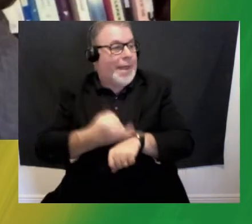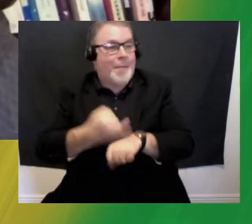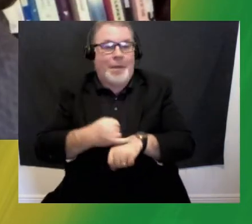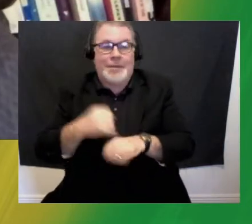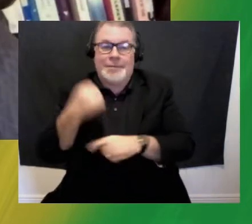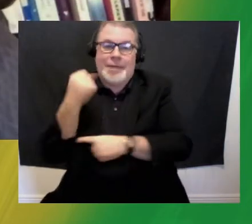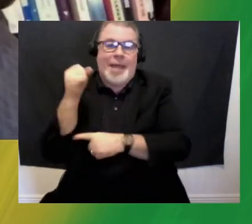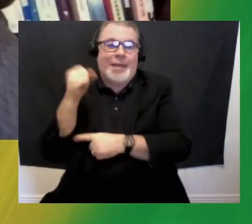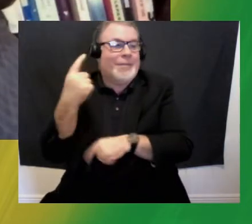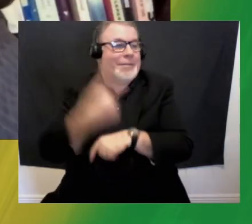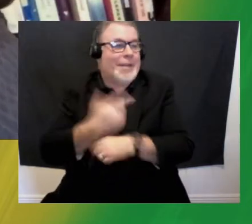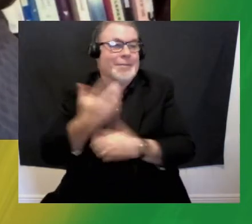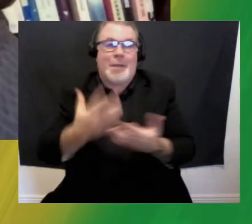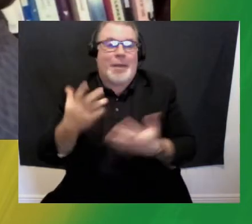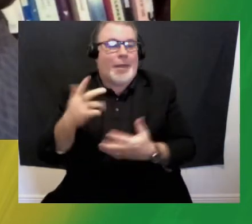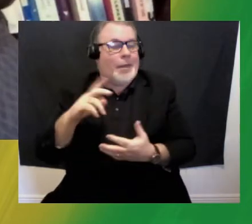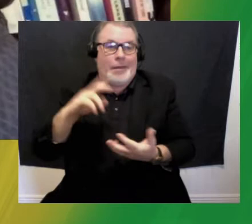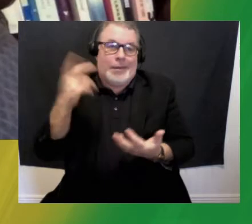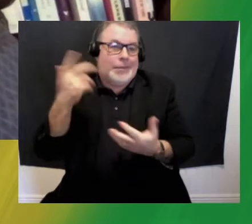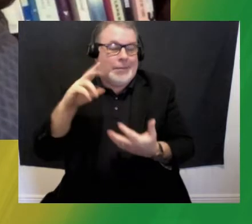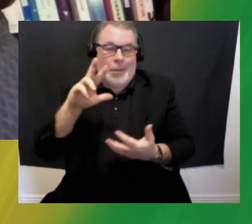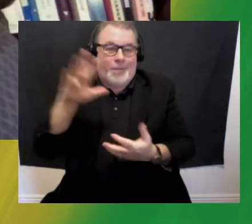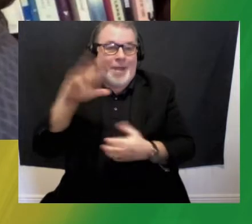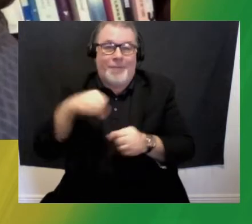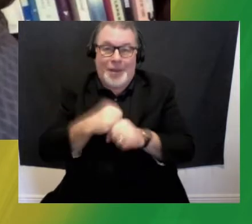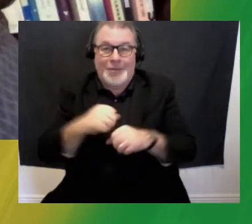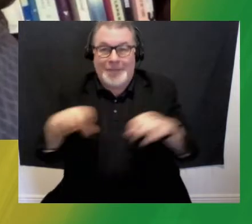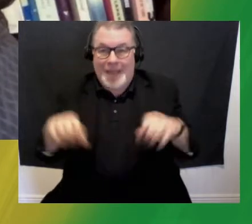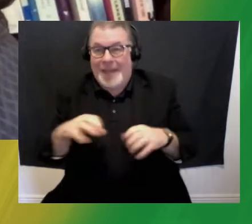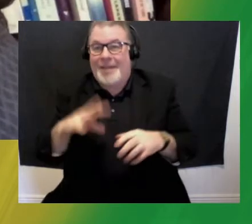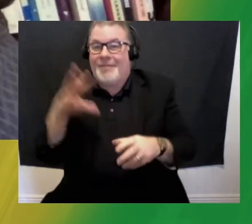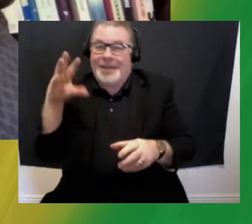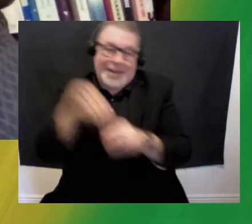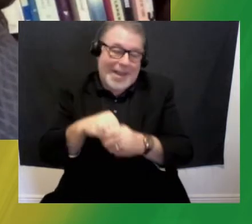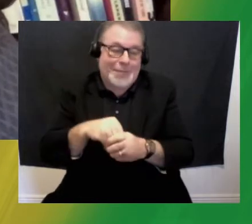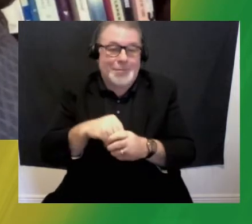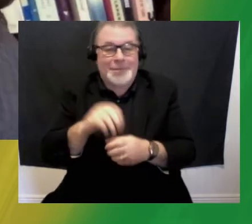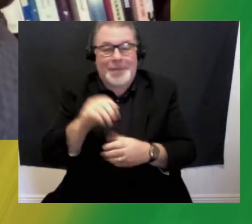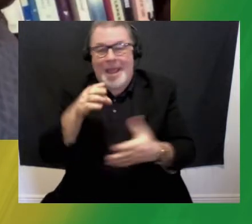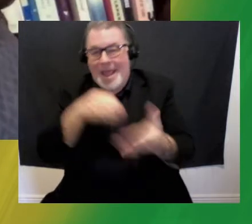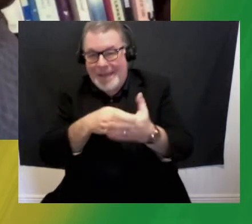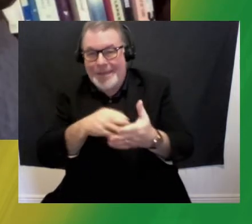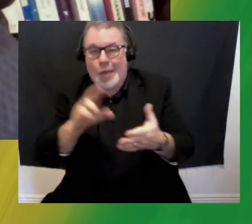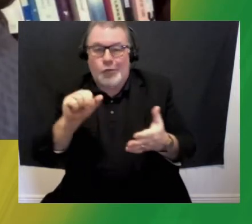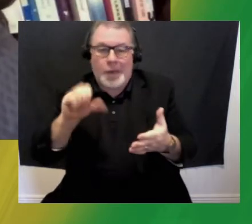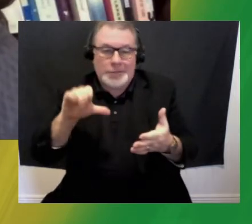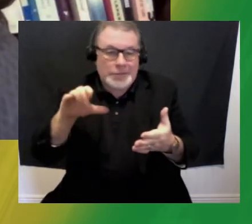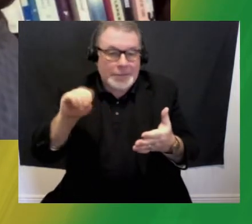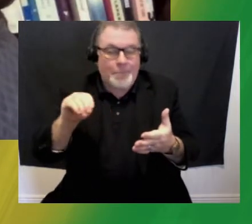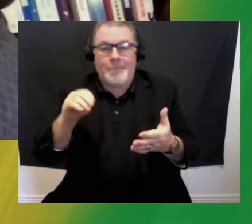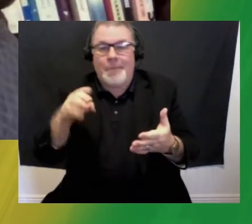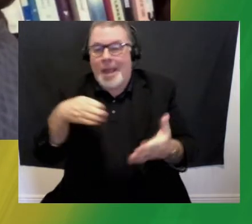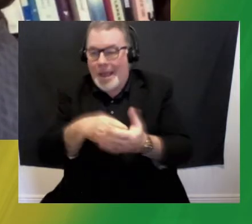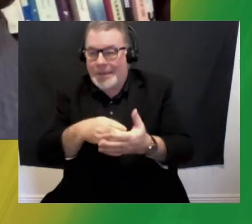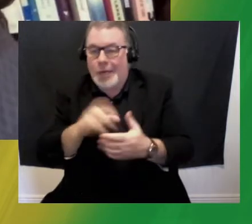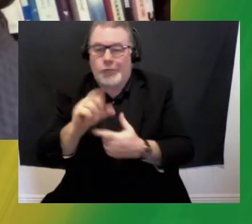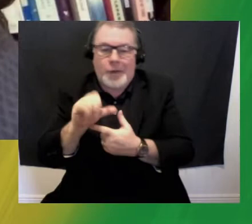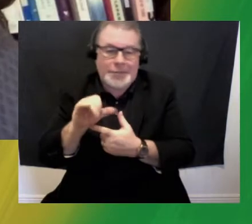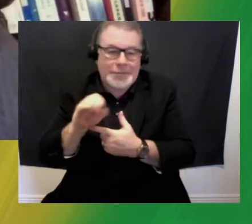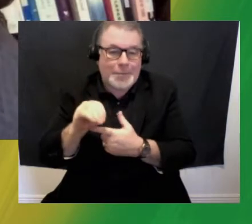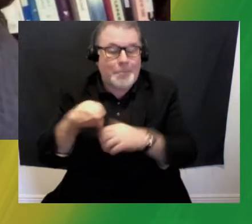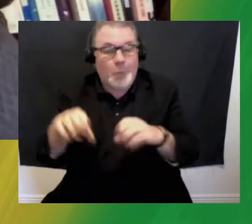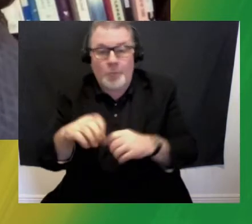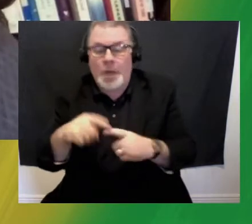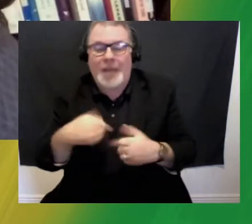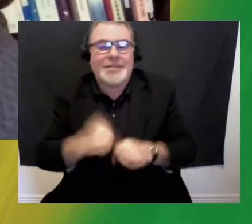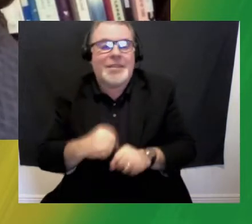35 years of active engagement in the anti-racism community and anti-racist movement, I will still make mistakes. I make them